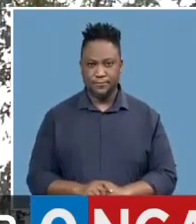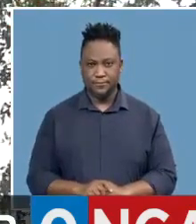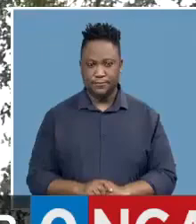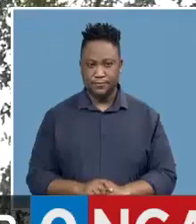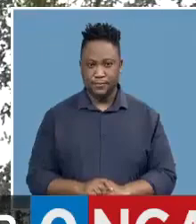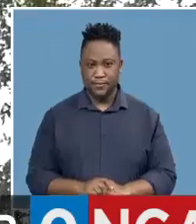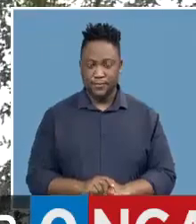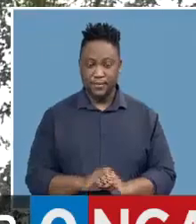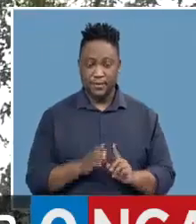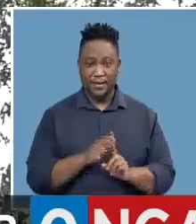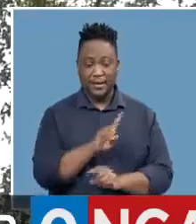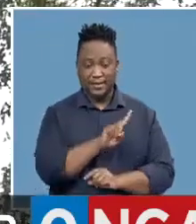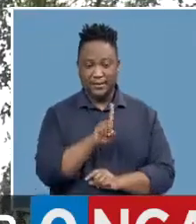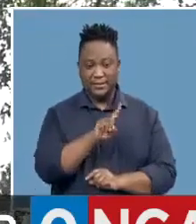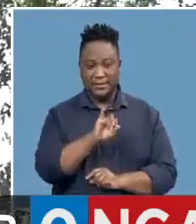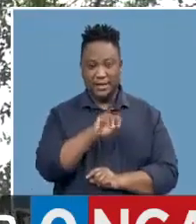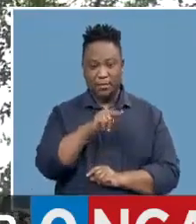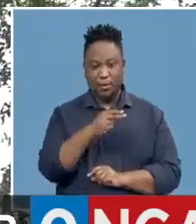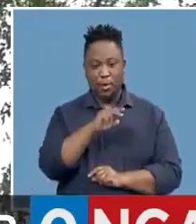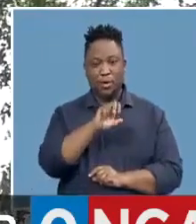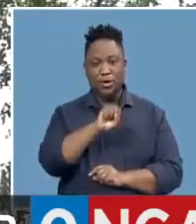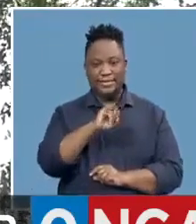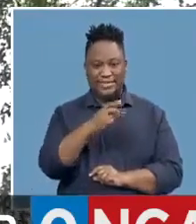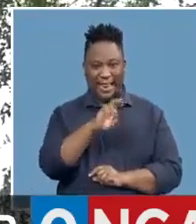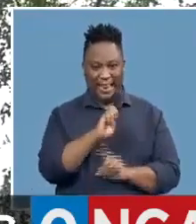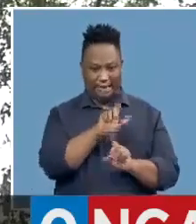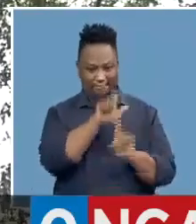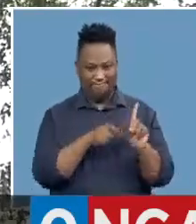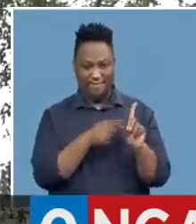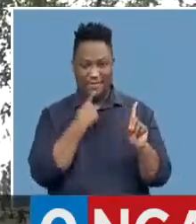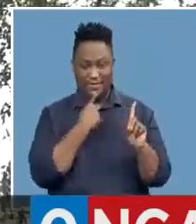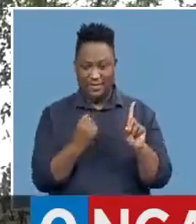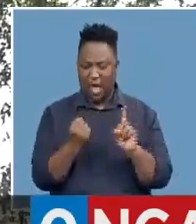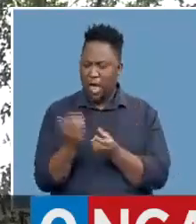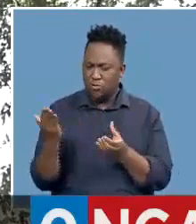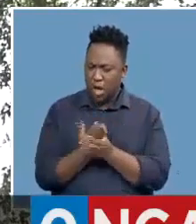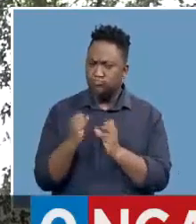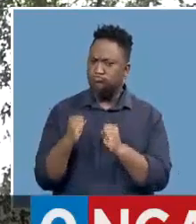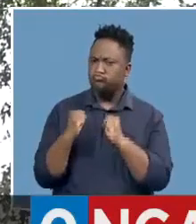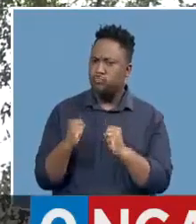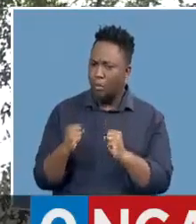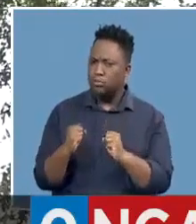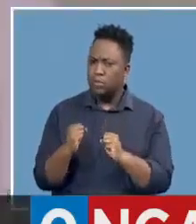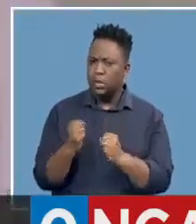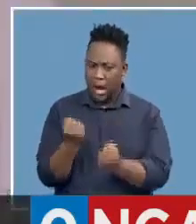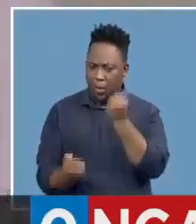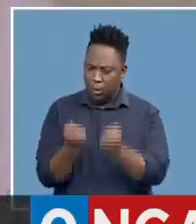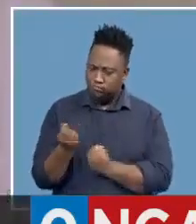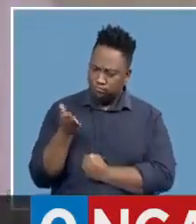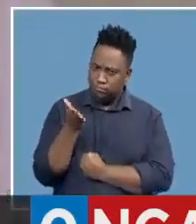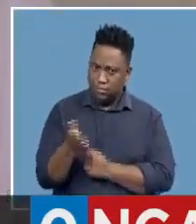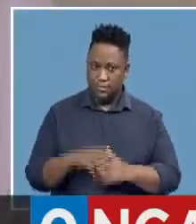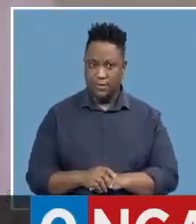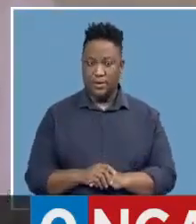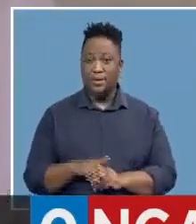Zipho Zihletomisana says she has a strong case against the Eastern Cape Health Department as she plans to take them to court. She believes the